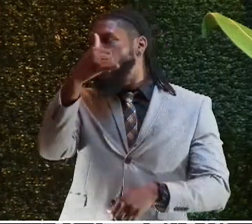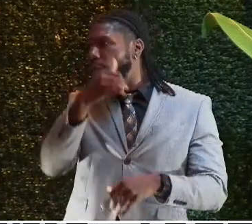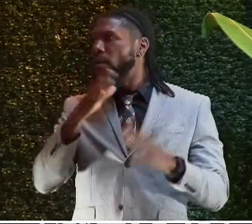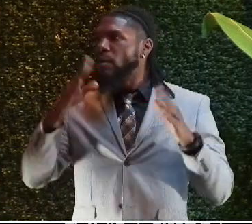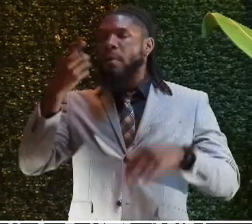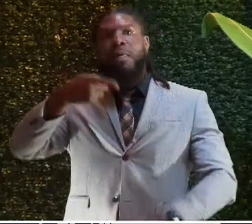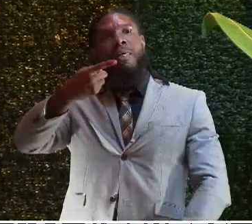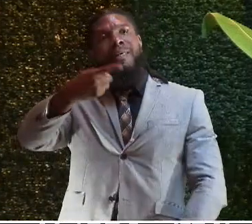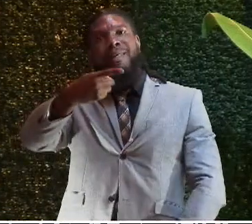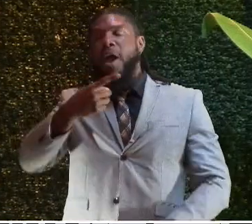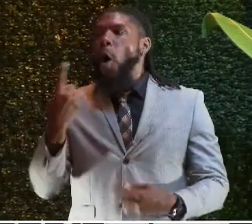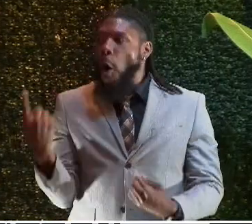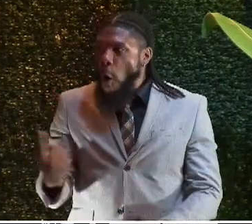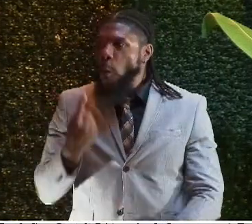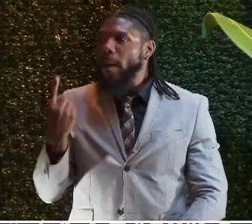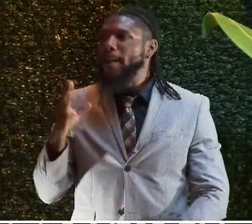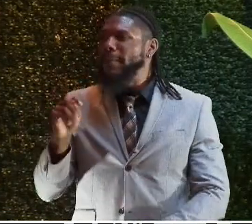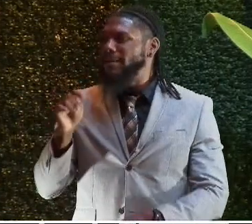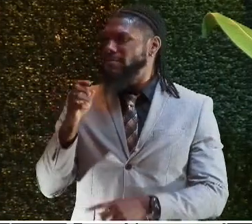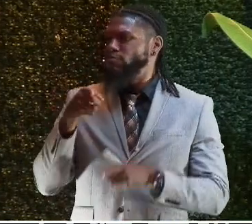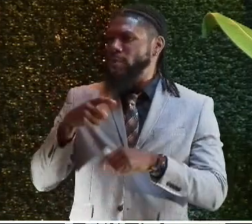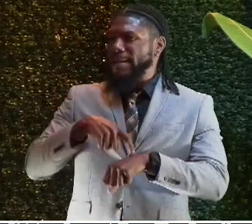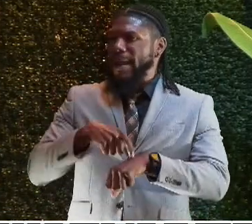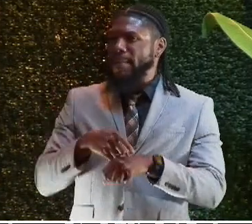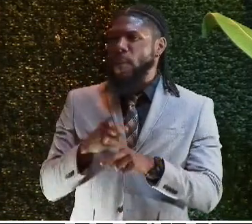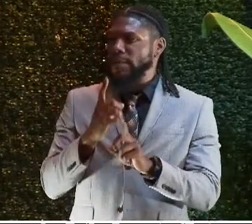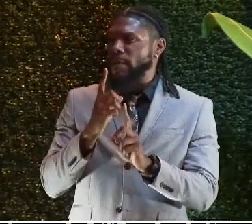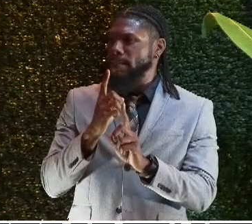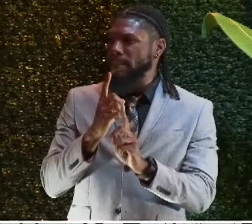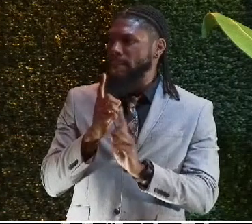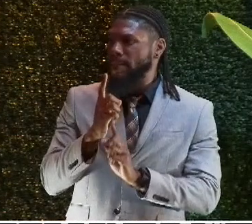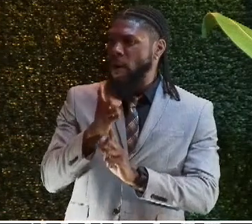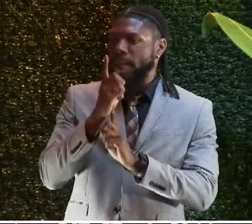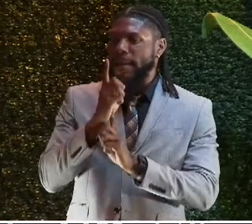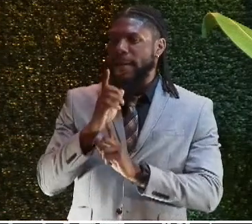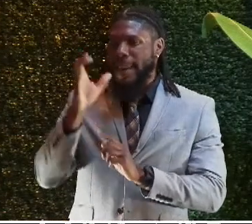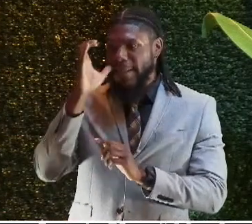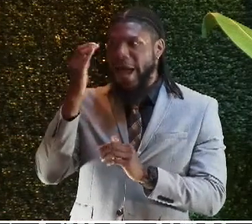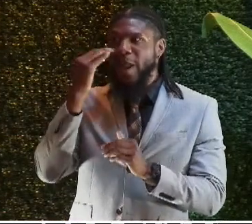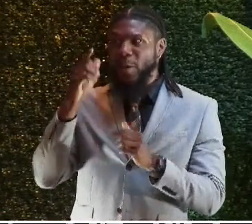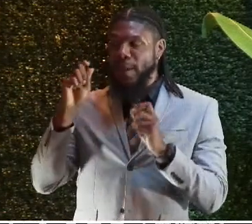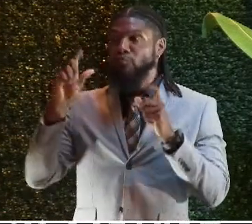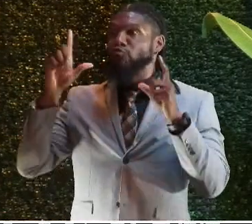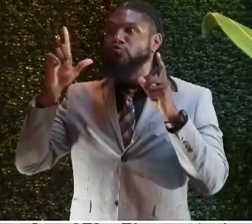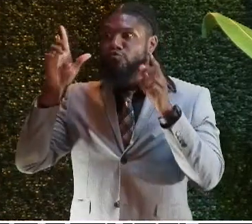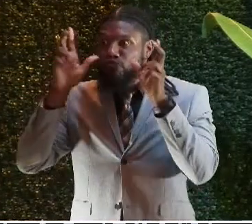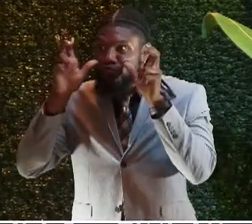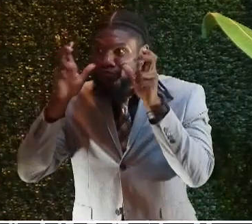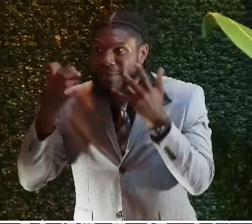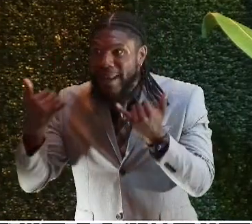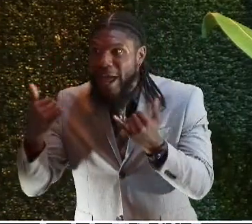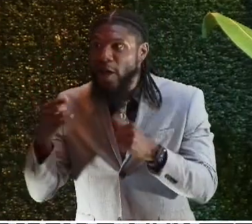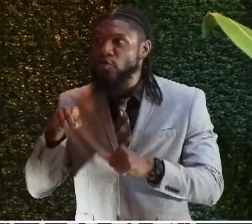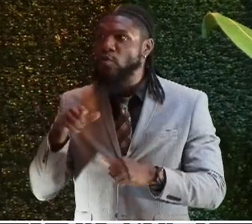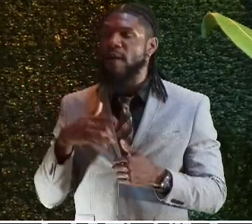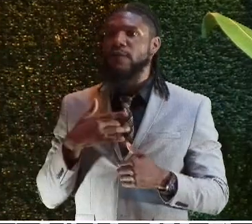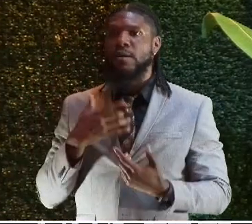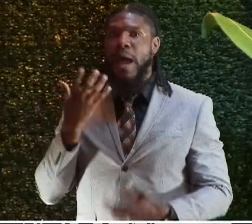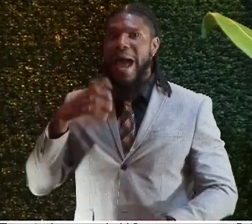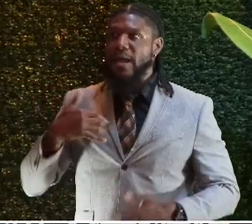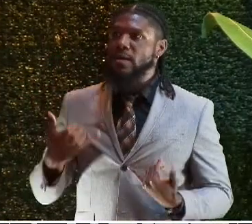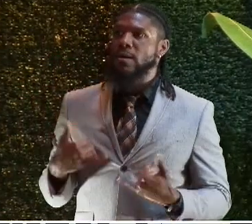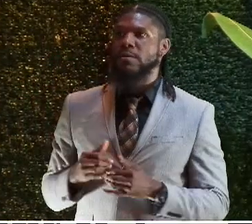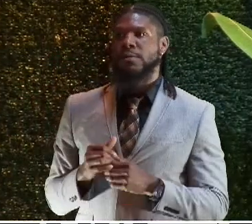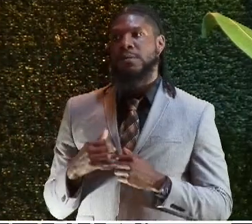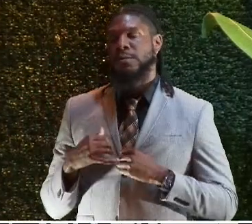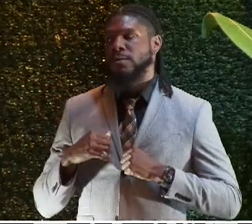there was a moment, and I know the sis, listen, I know that I got them hot. I got you hot, I know it. We're